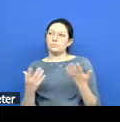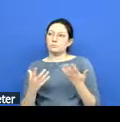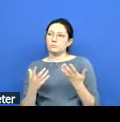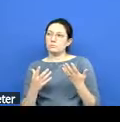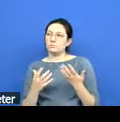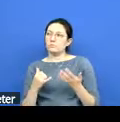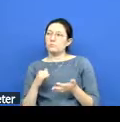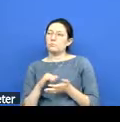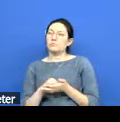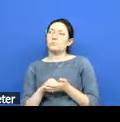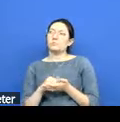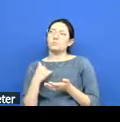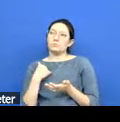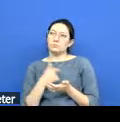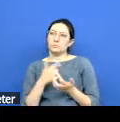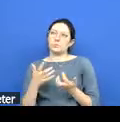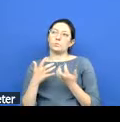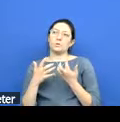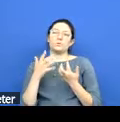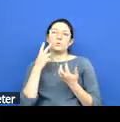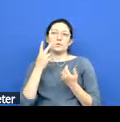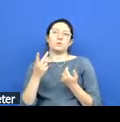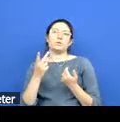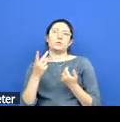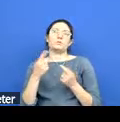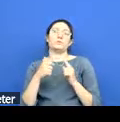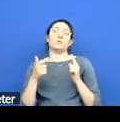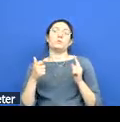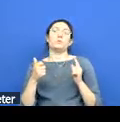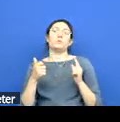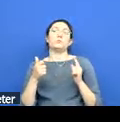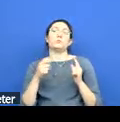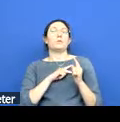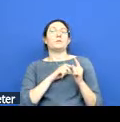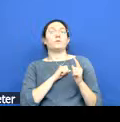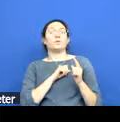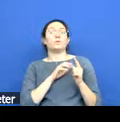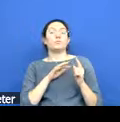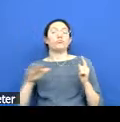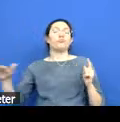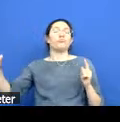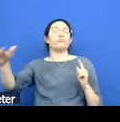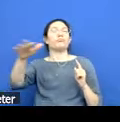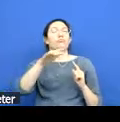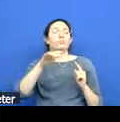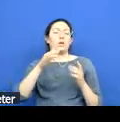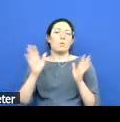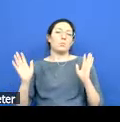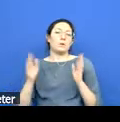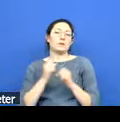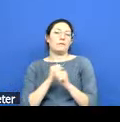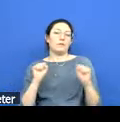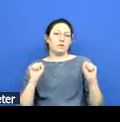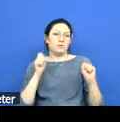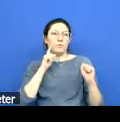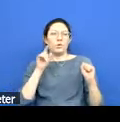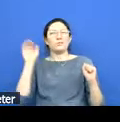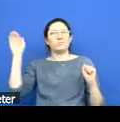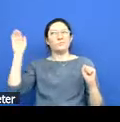that what we would like to see from a public safety standpoint, and this is more for the plaza owner, is that,